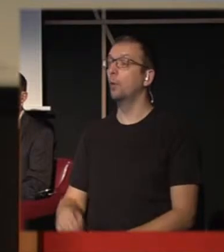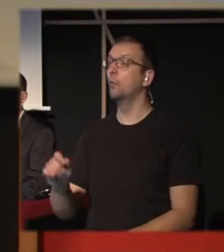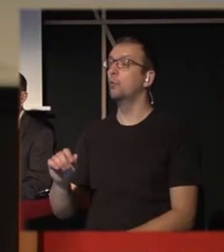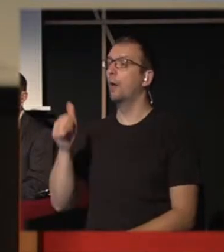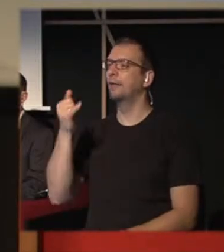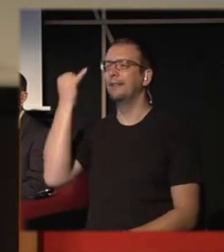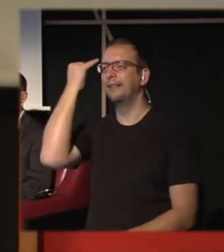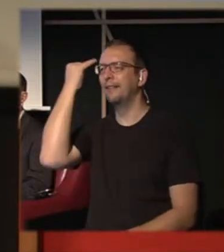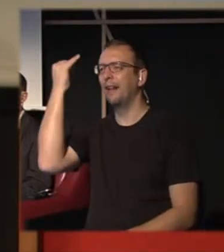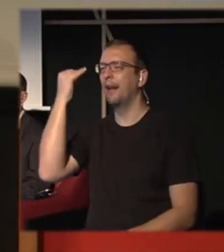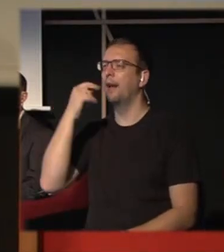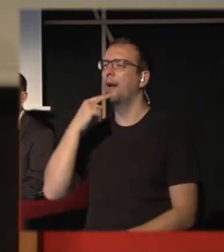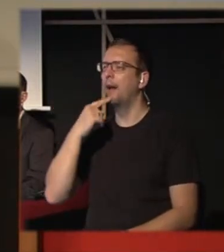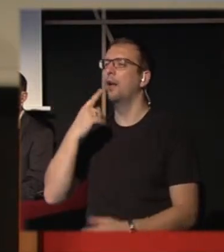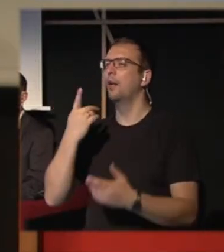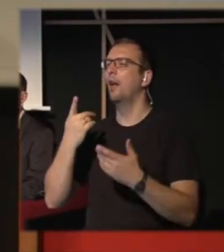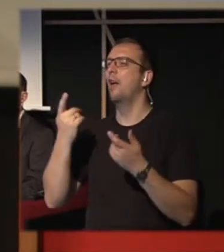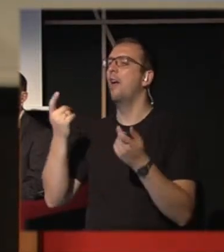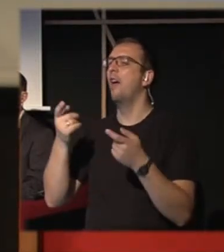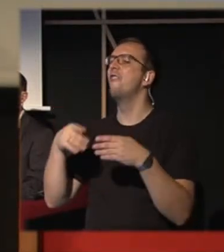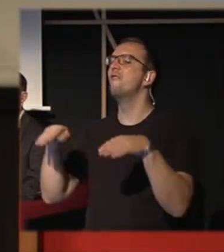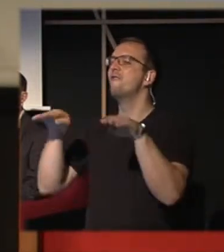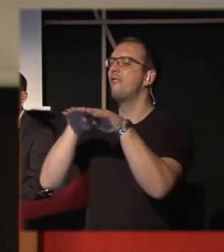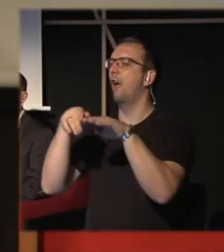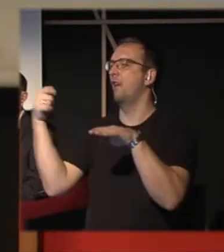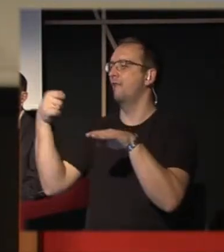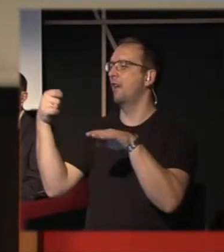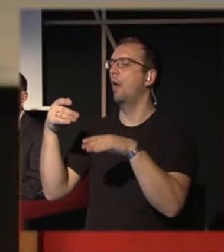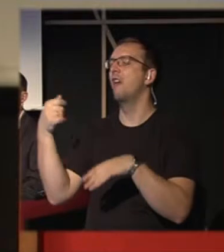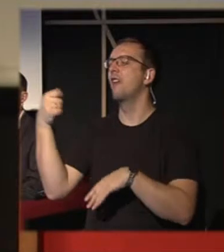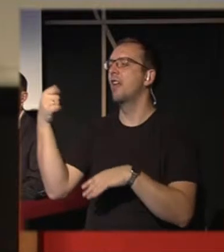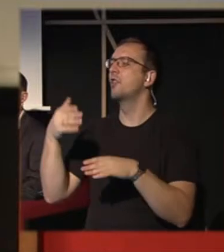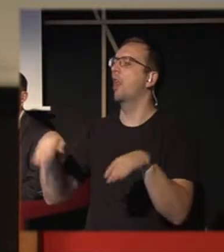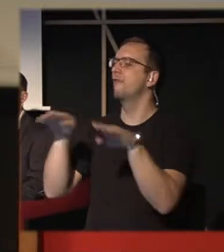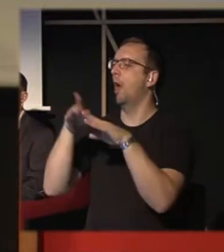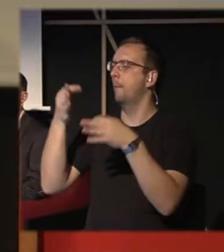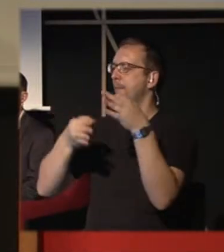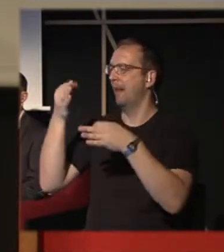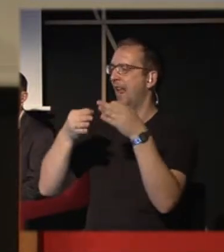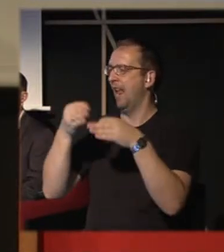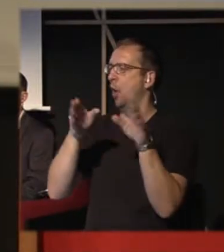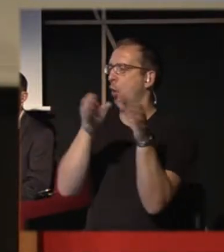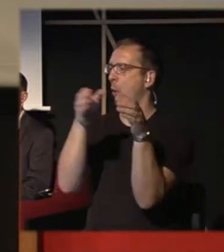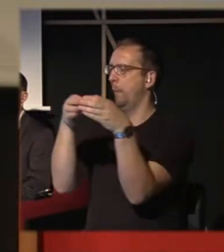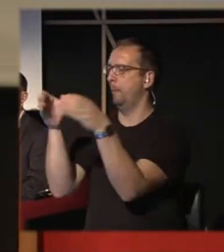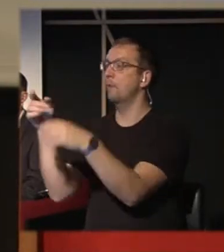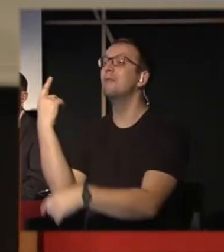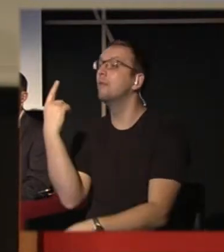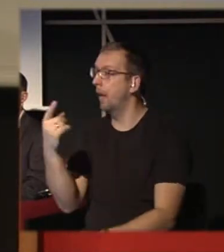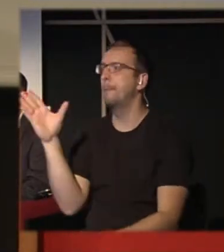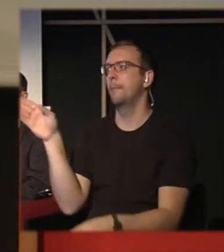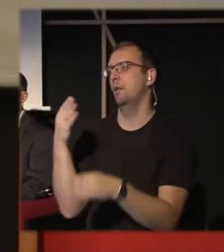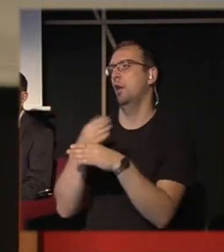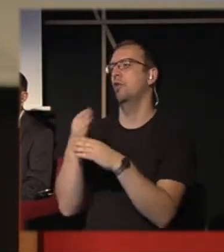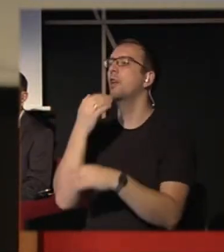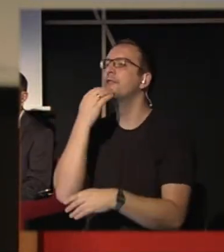of system to be in place at a European-wide level to put in minimum standards for everyone. And